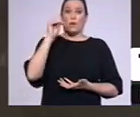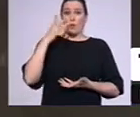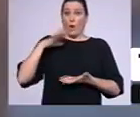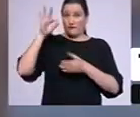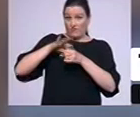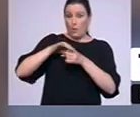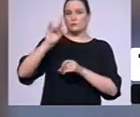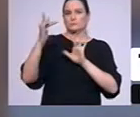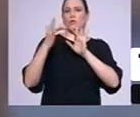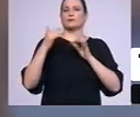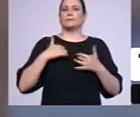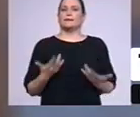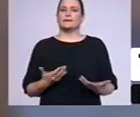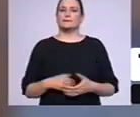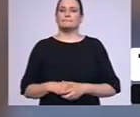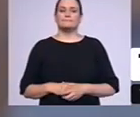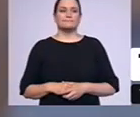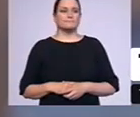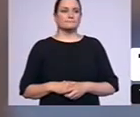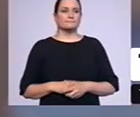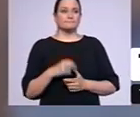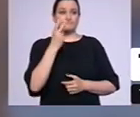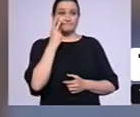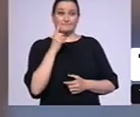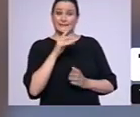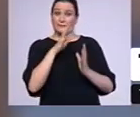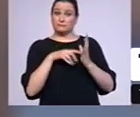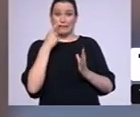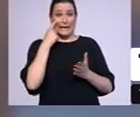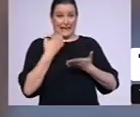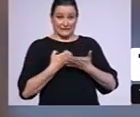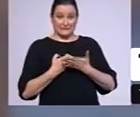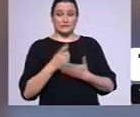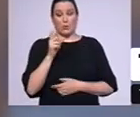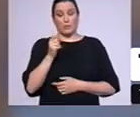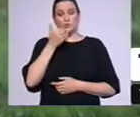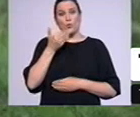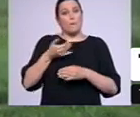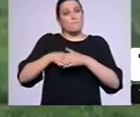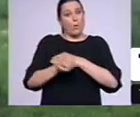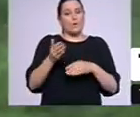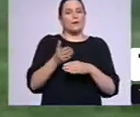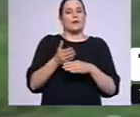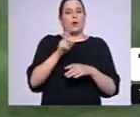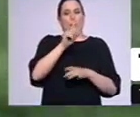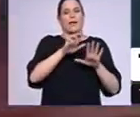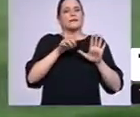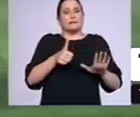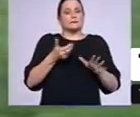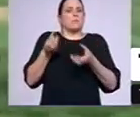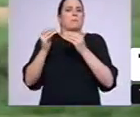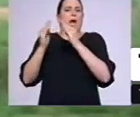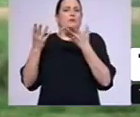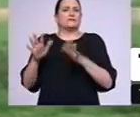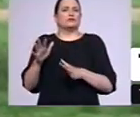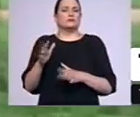ama message. Evidence here that a person born in 1996 got a home before these women. But Ekurhuleni's housing head